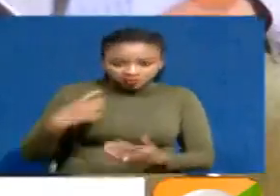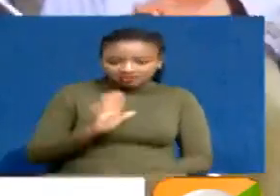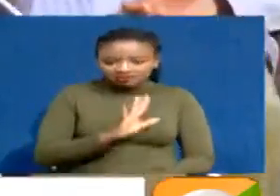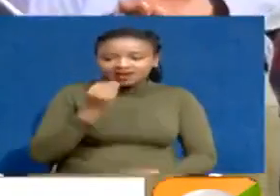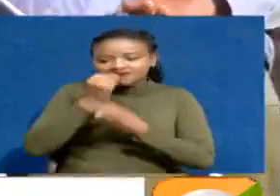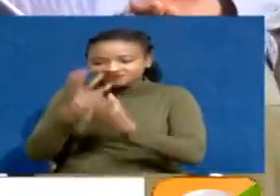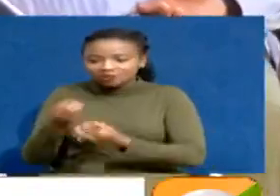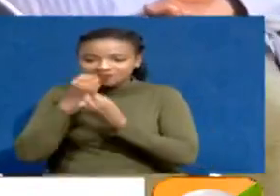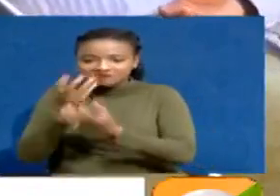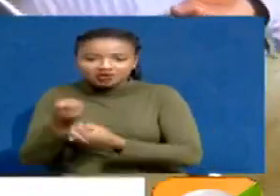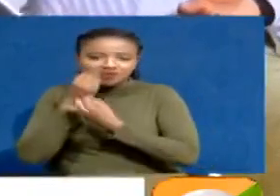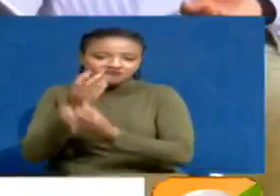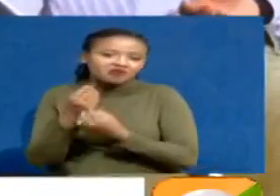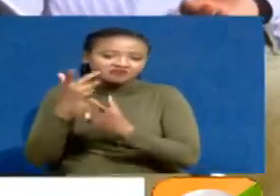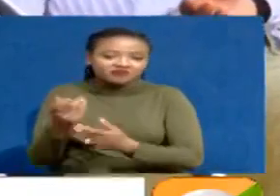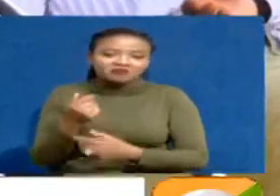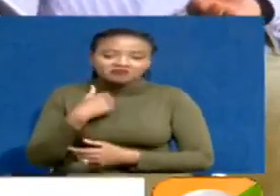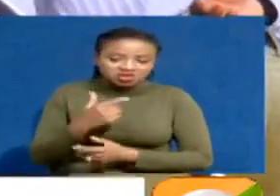zake mimi.